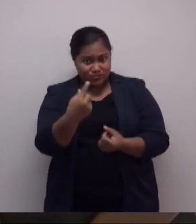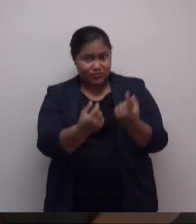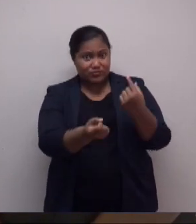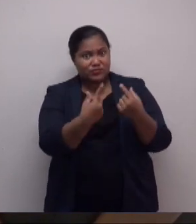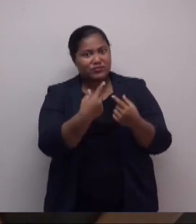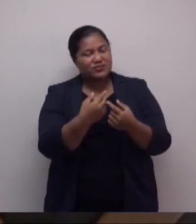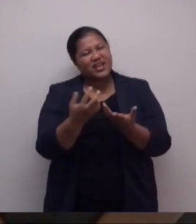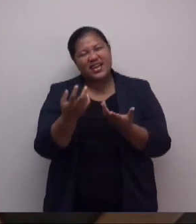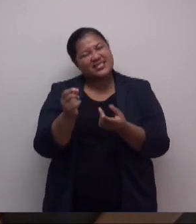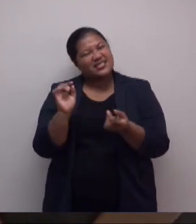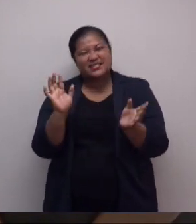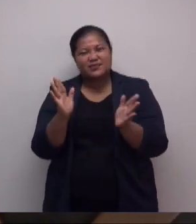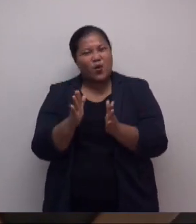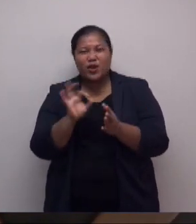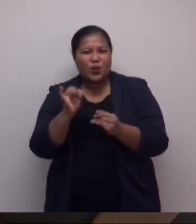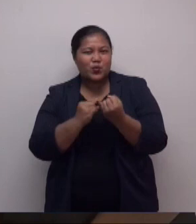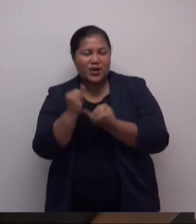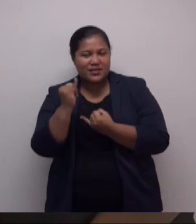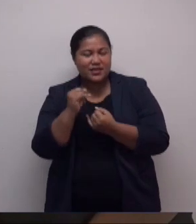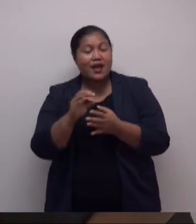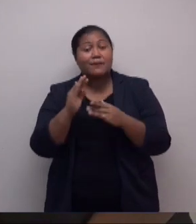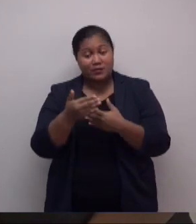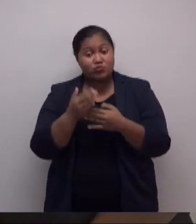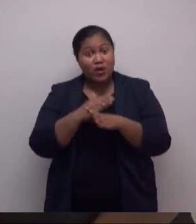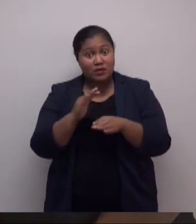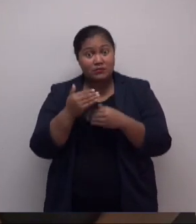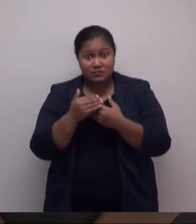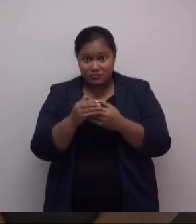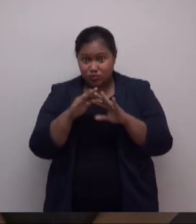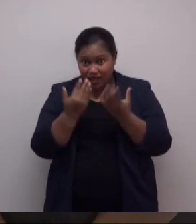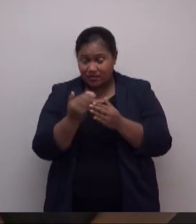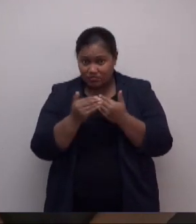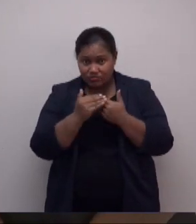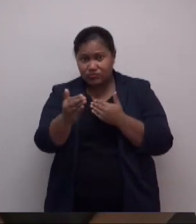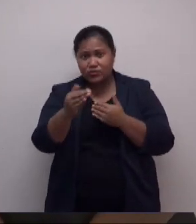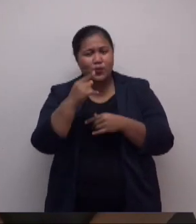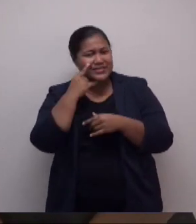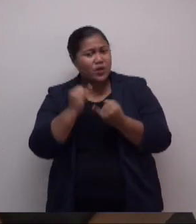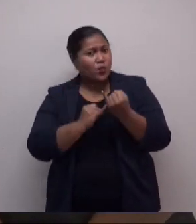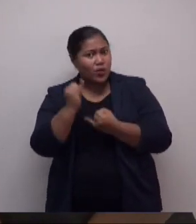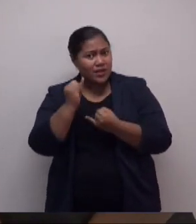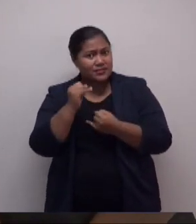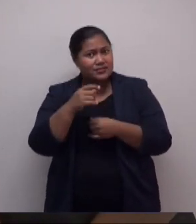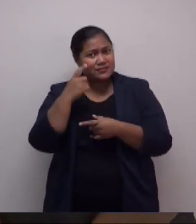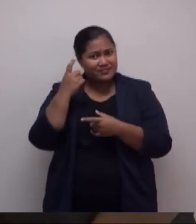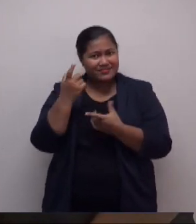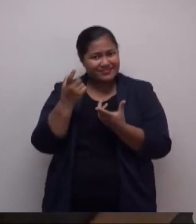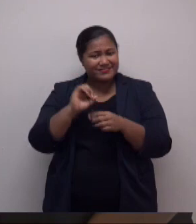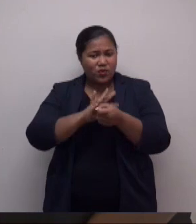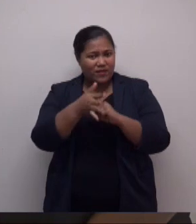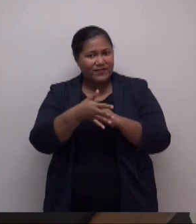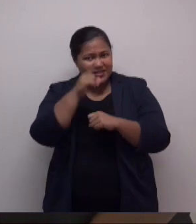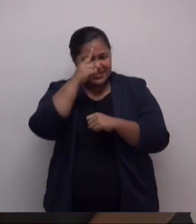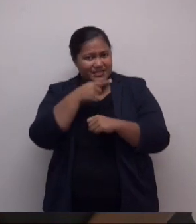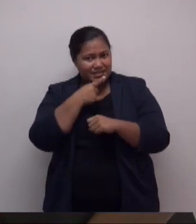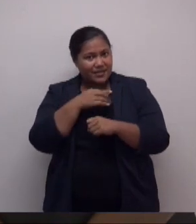mild. Moving forward, we'll be looking at rates of severe cases most carefully. But